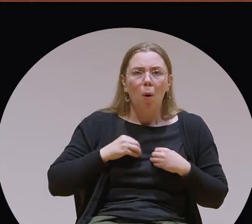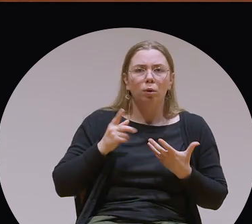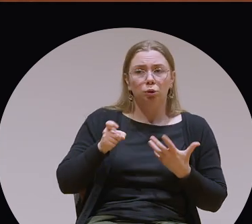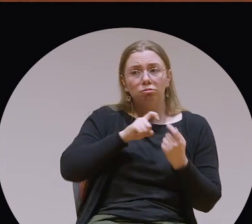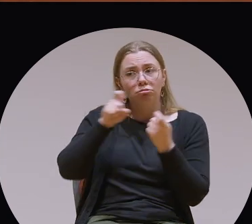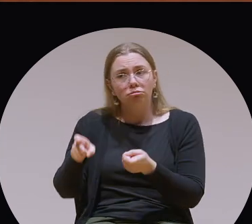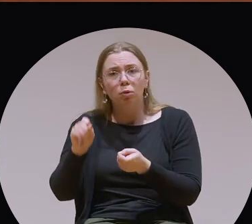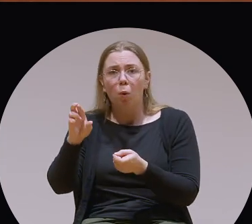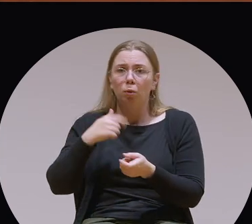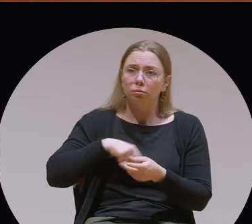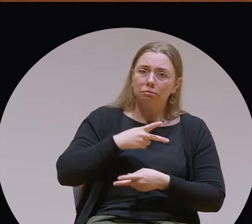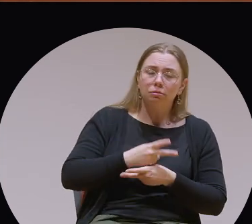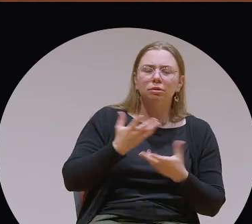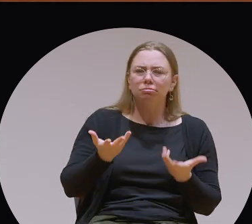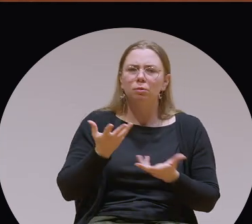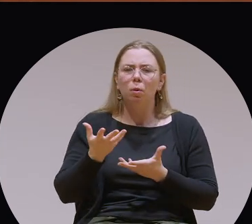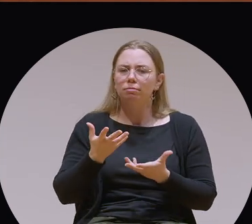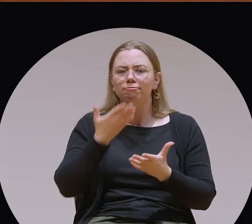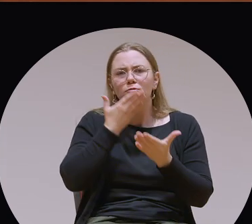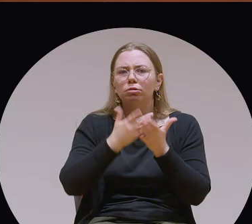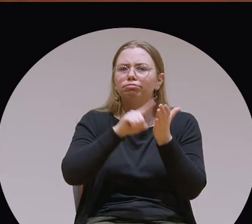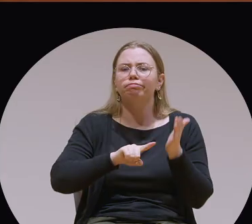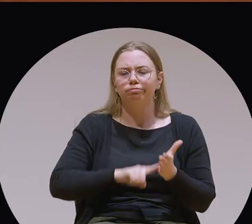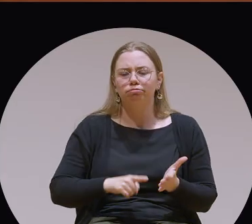This is another example. This is super recent. This is a